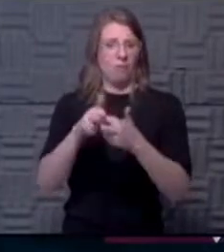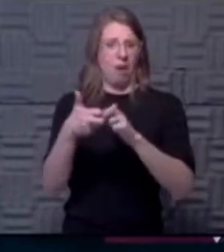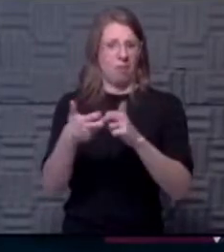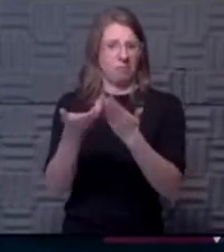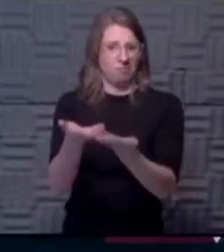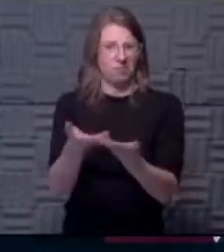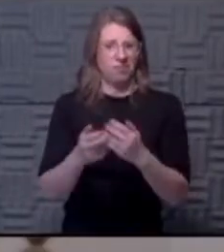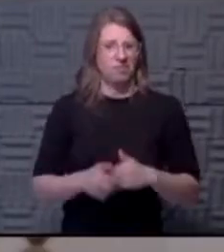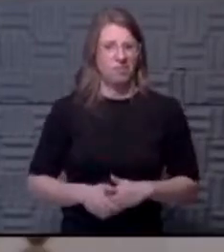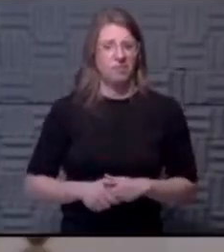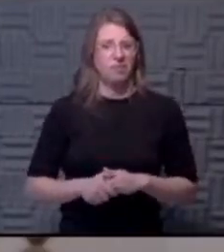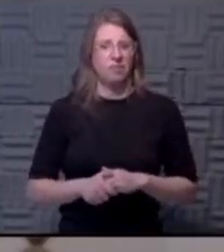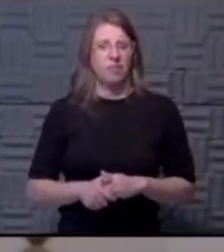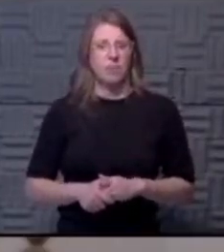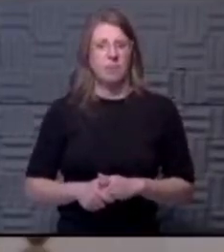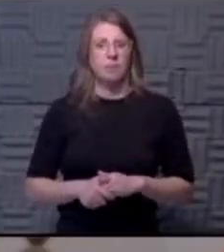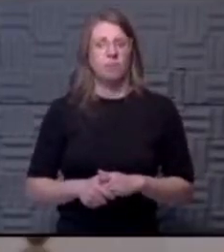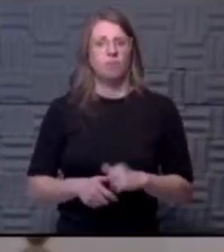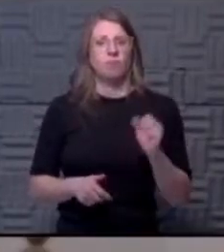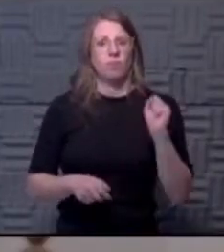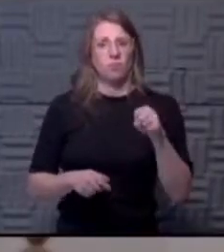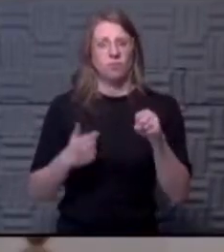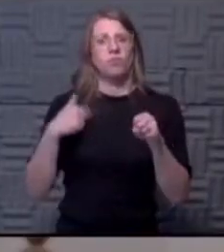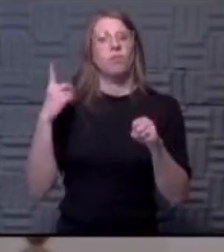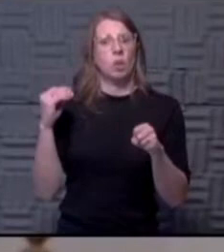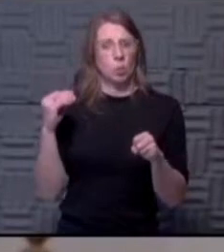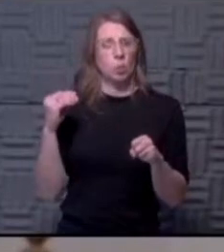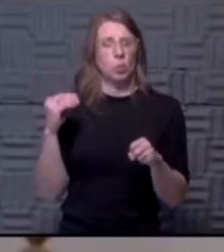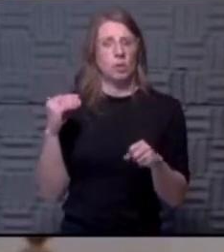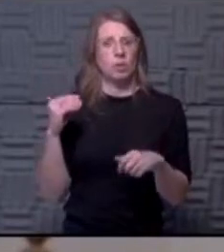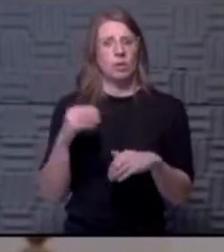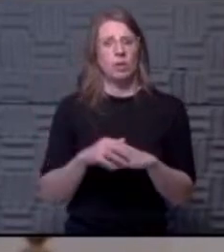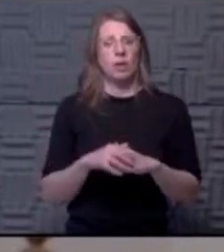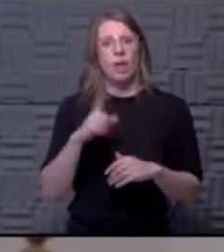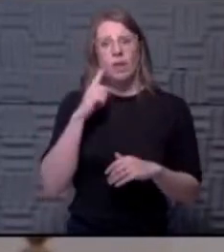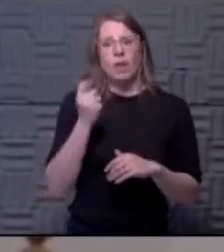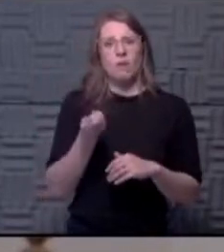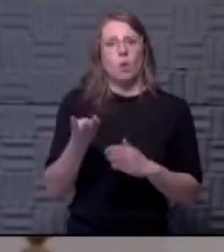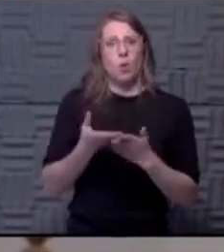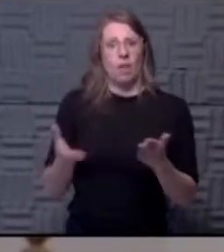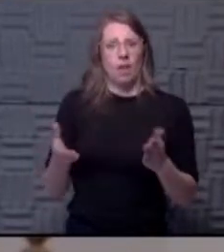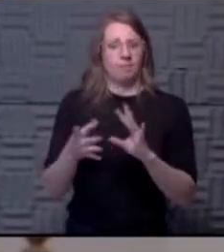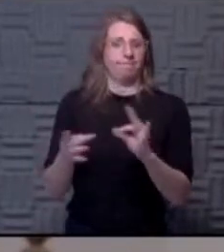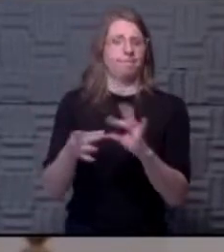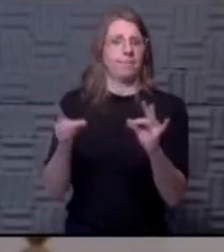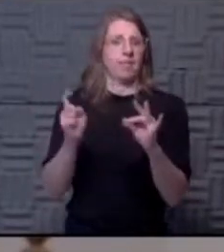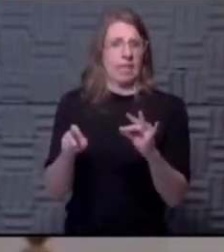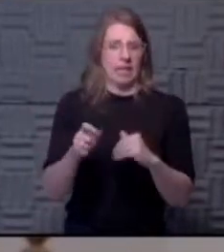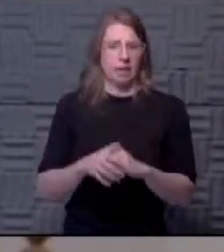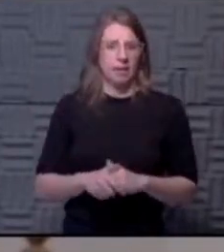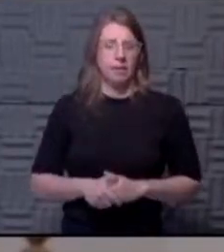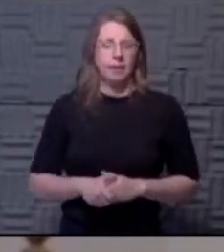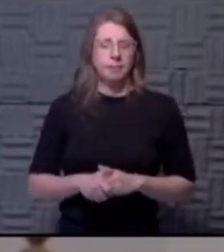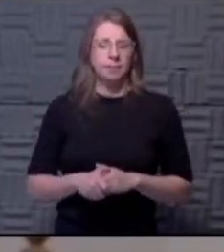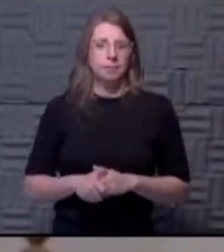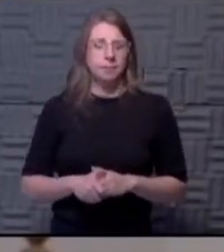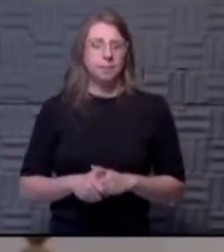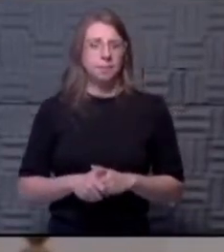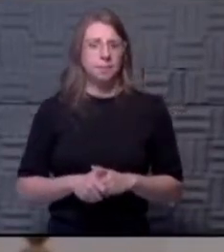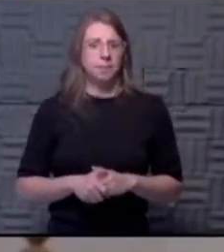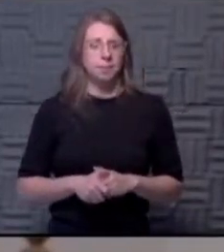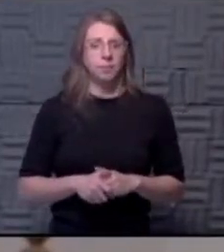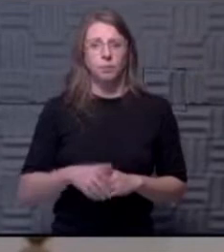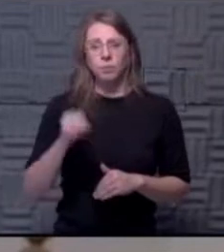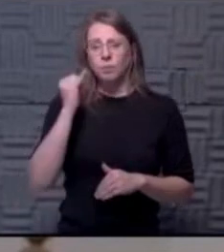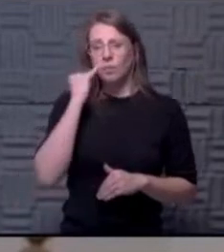specifically? Yeah, I do. I think that a couple of things must be said. Number one, if